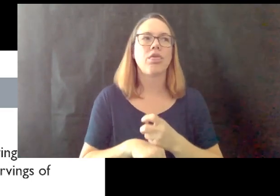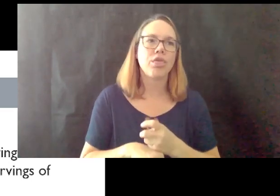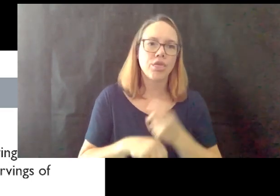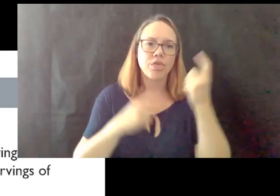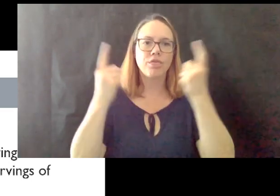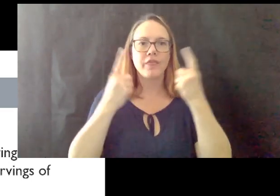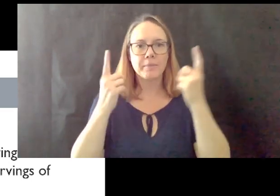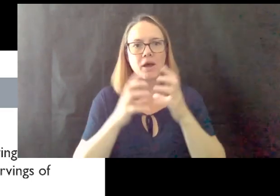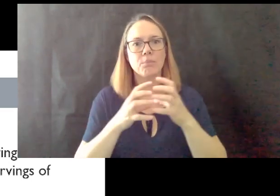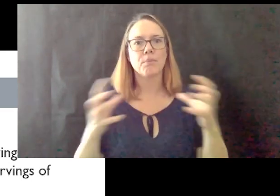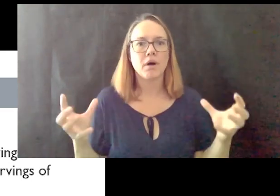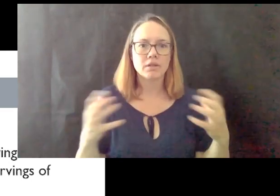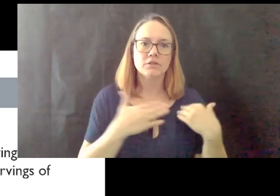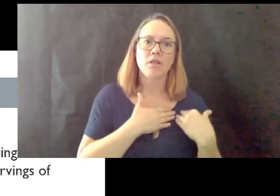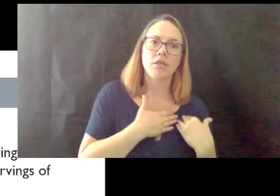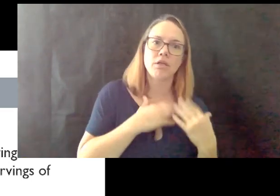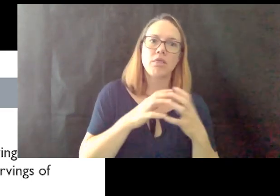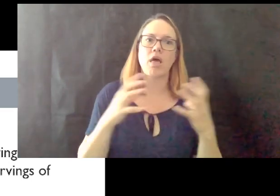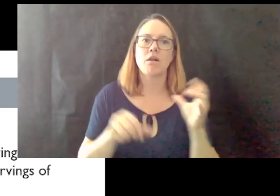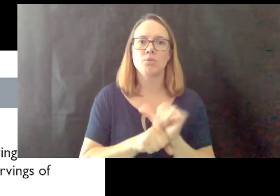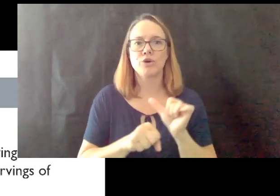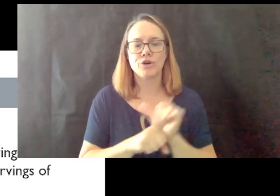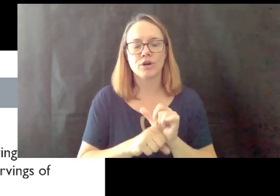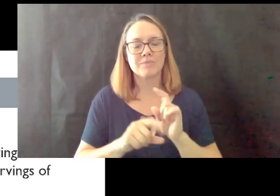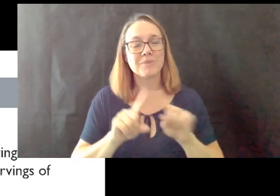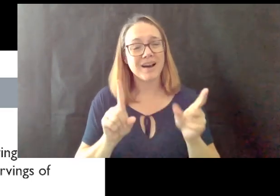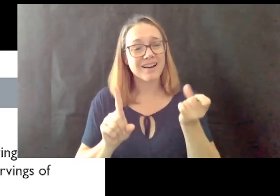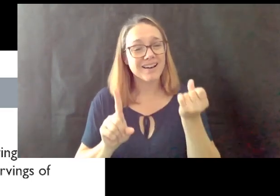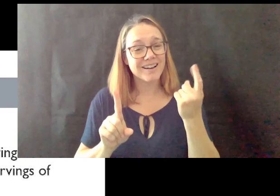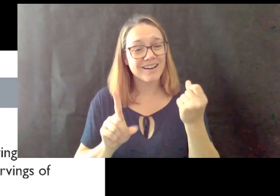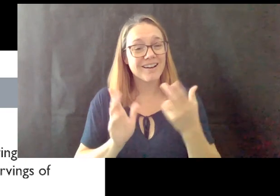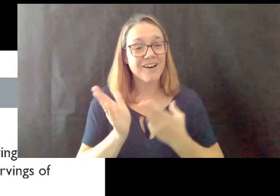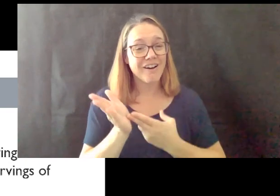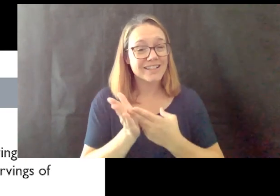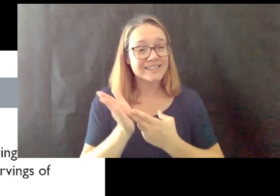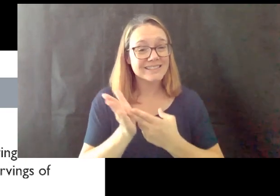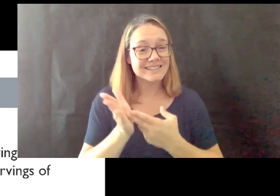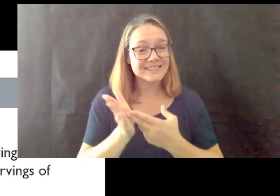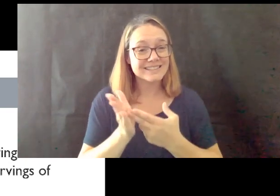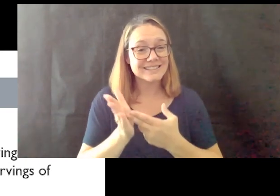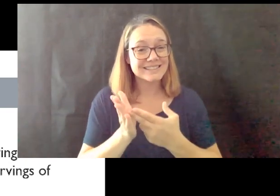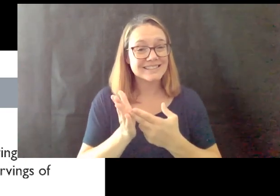and who wants to think about all that? That sounds like a lot of work. But honestly,